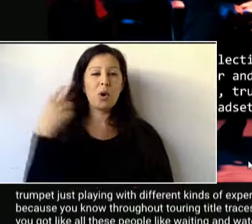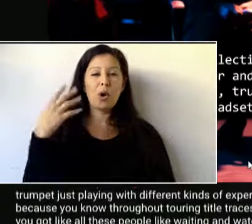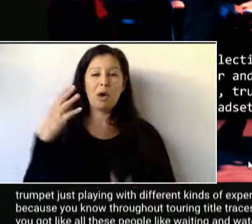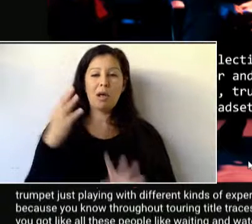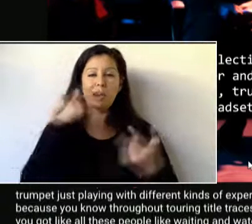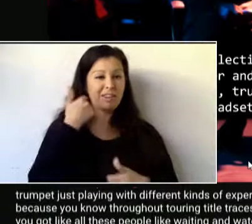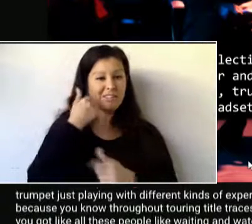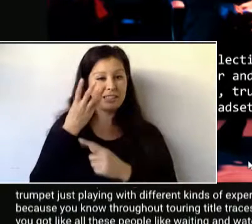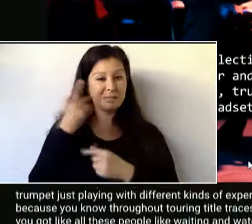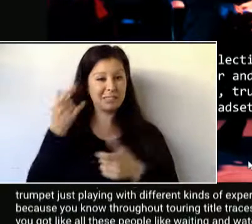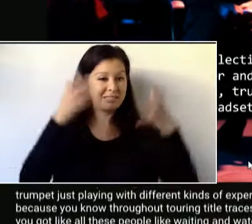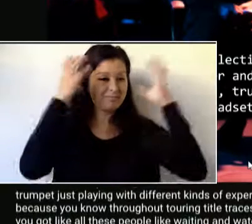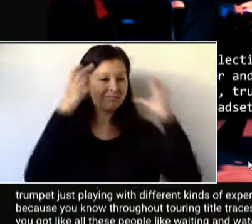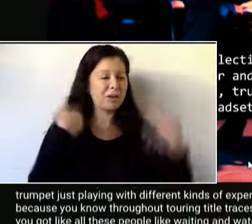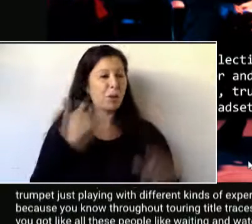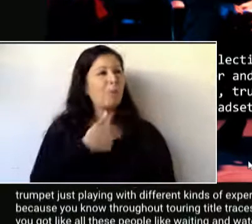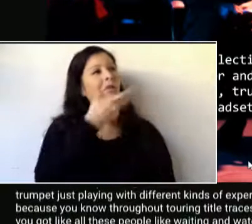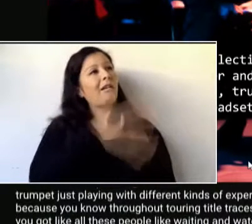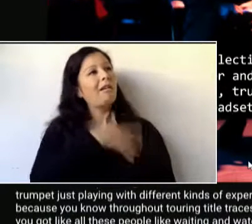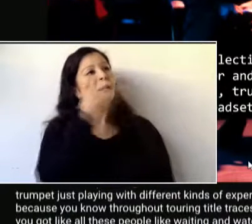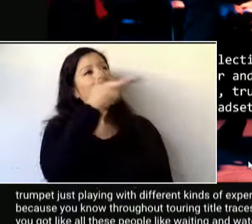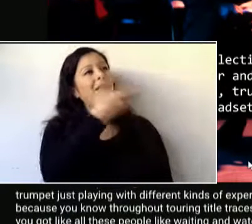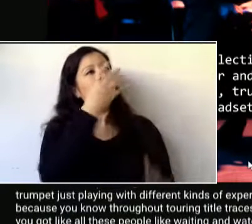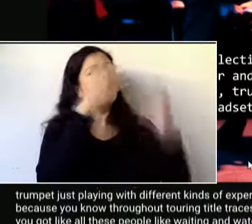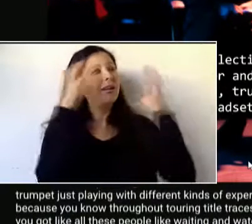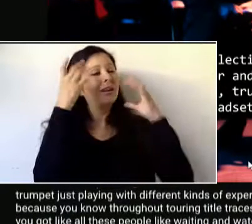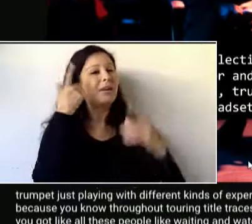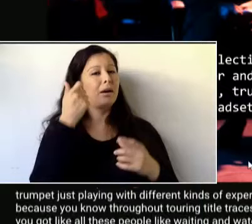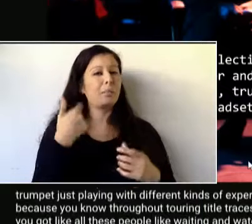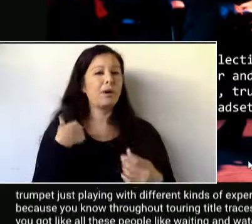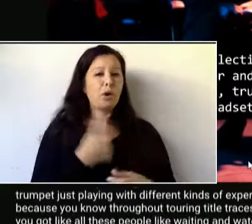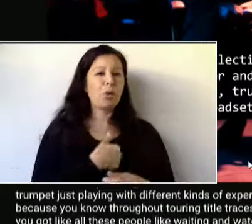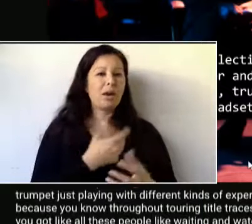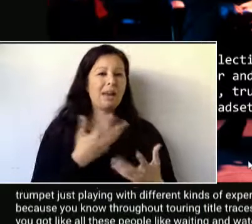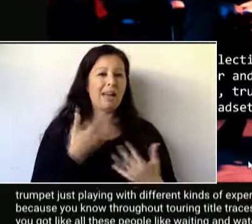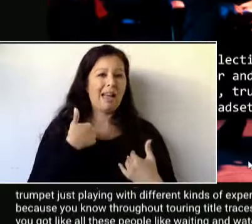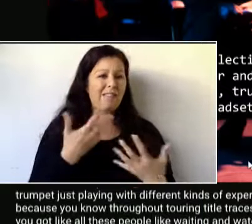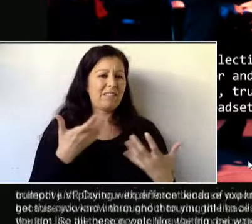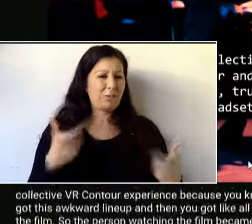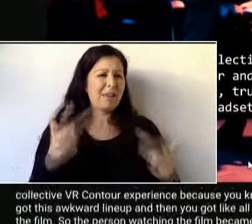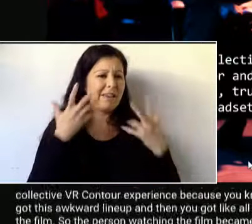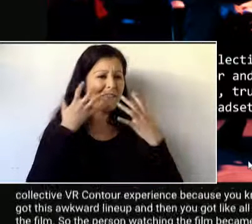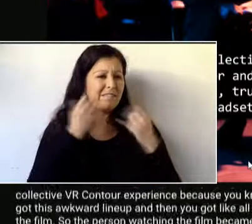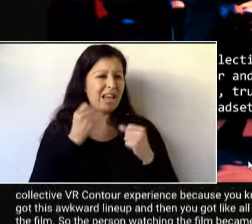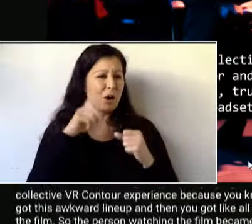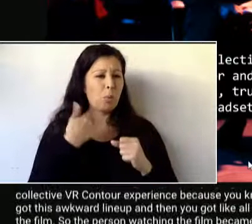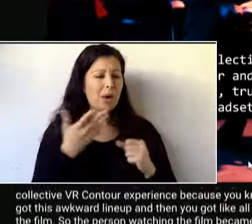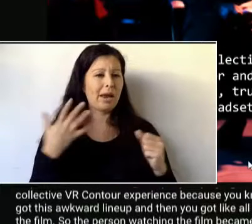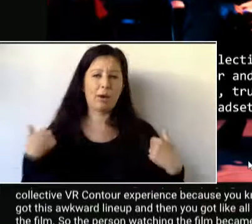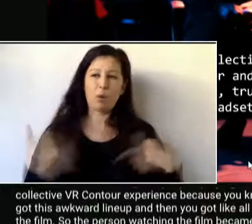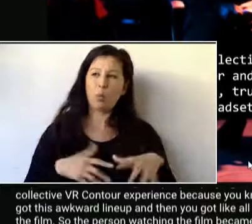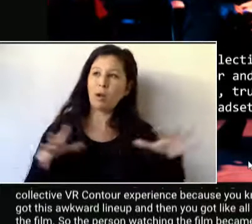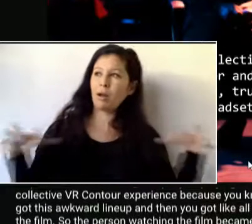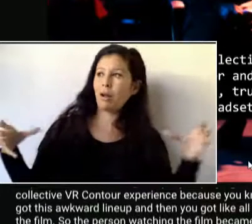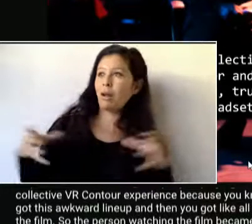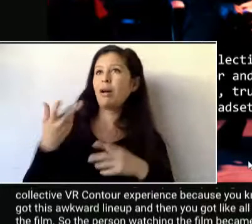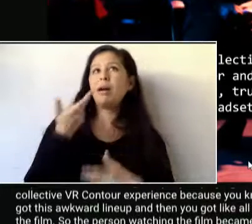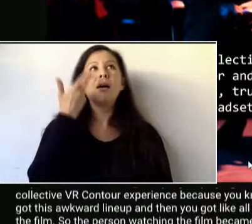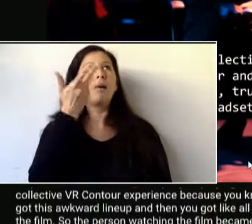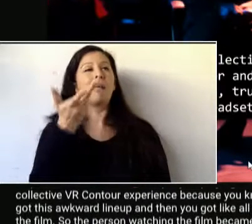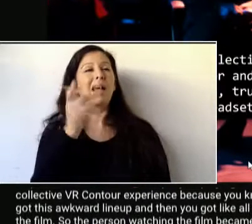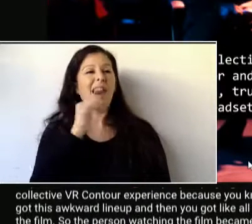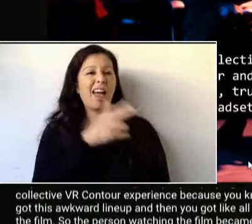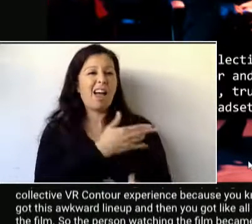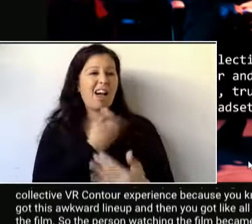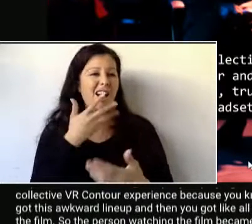to experiment with this, because we're like, there's so much value in collectively witnessing something. Like when you go to a concert, I'm sure now with Corona, we all miss that.